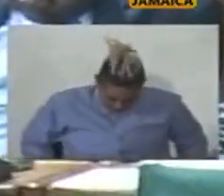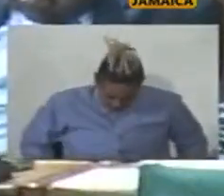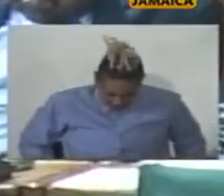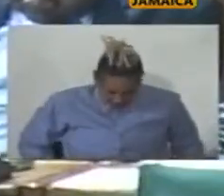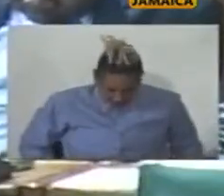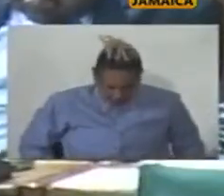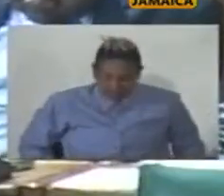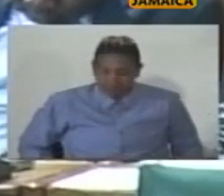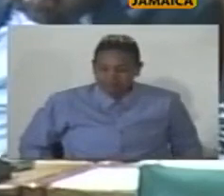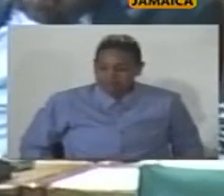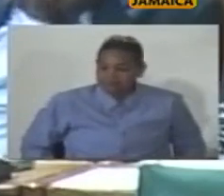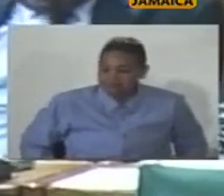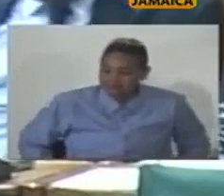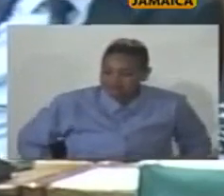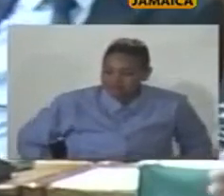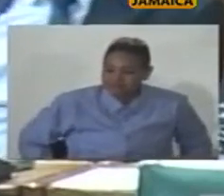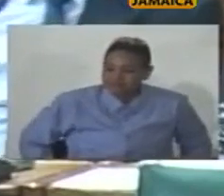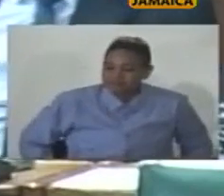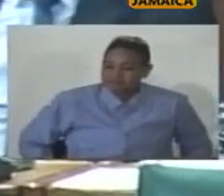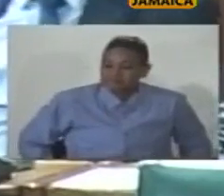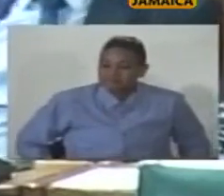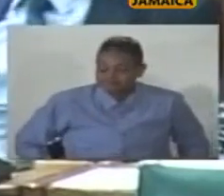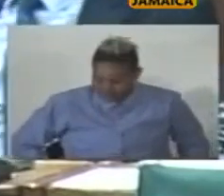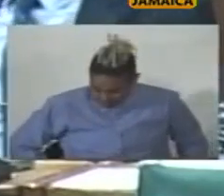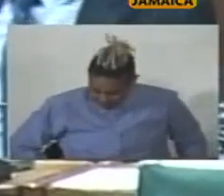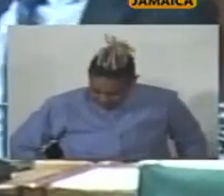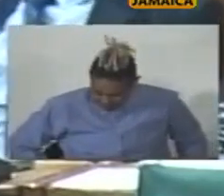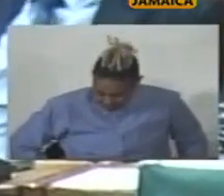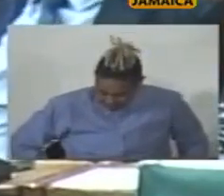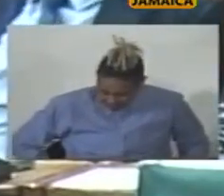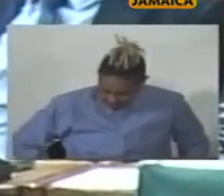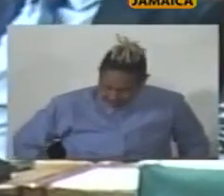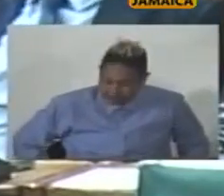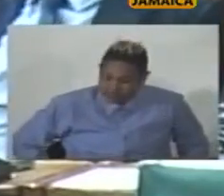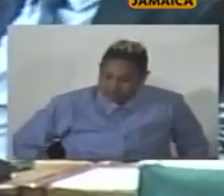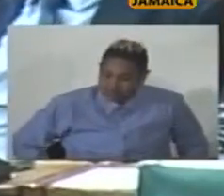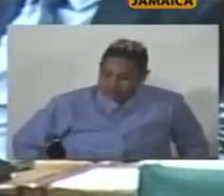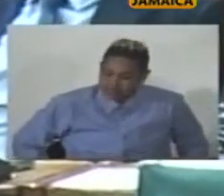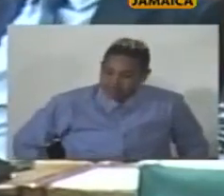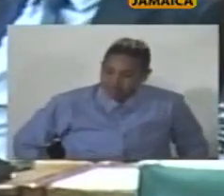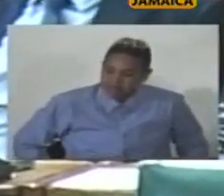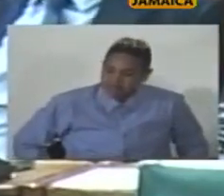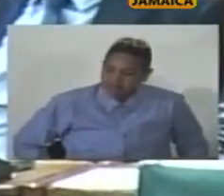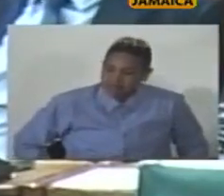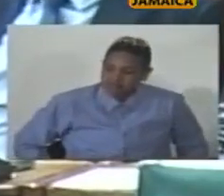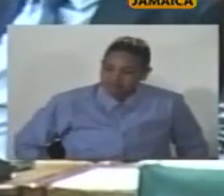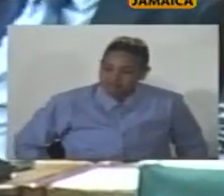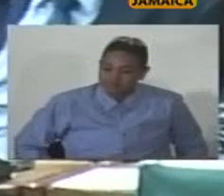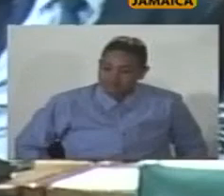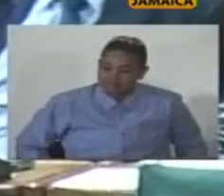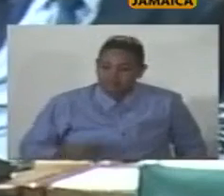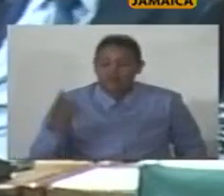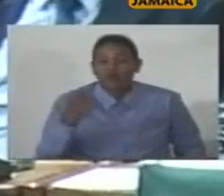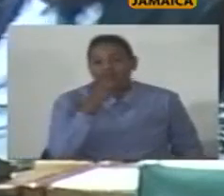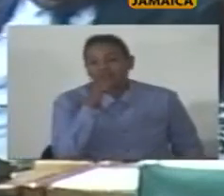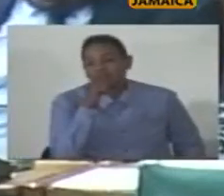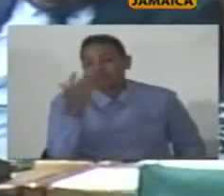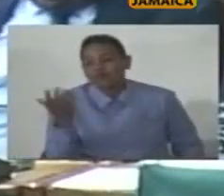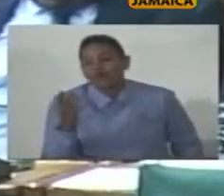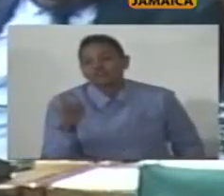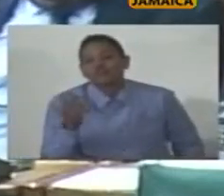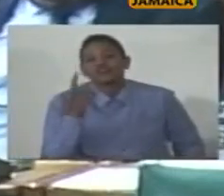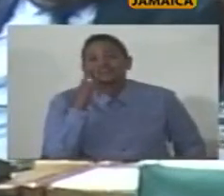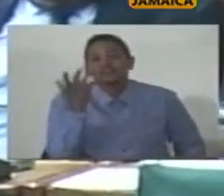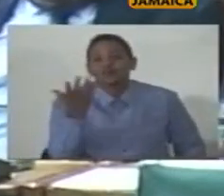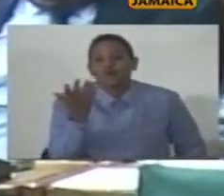only disappointment in what just transpired. Order, please. The only disappointment in what just transpired is the expression on the